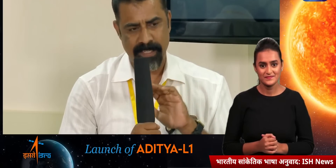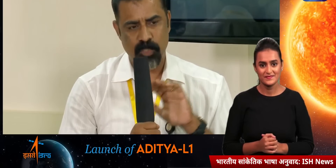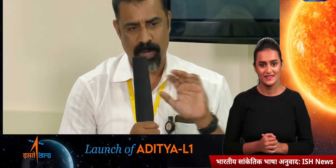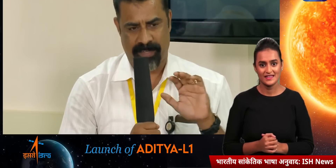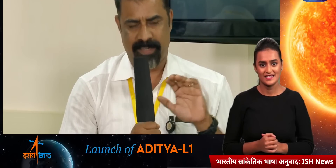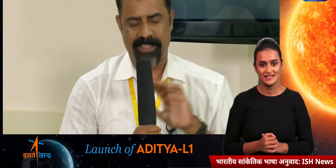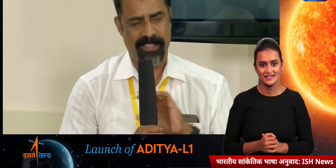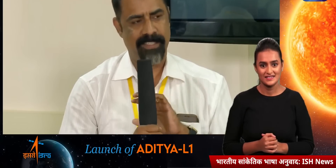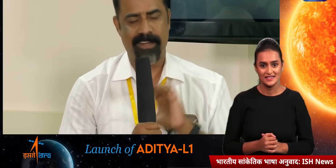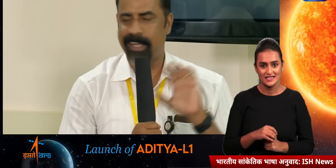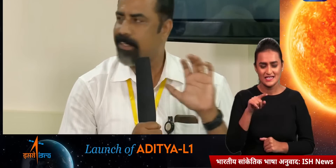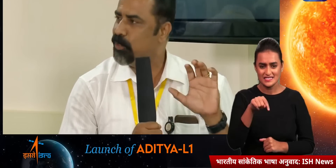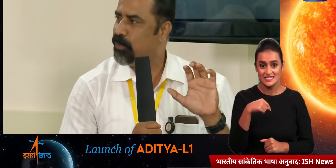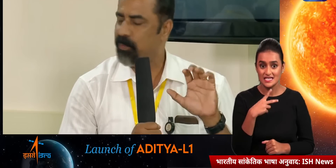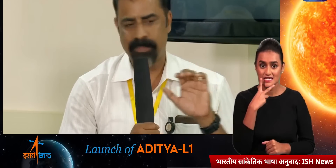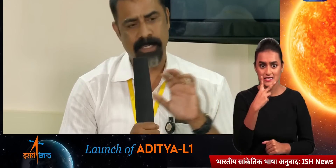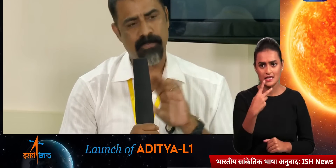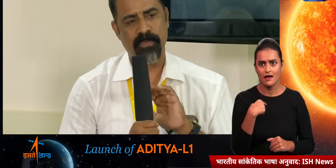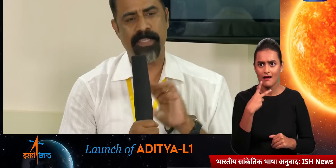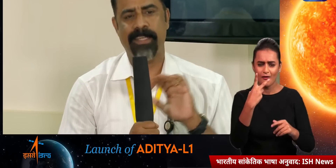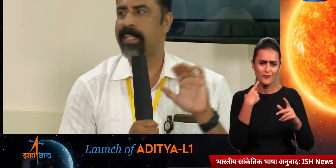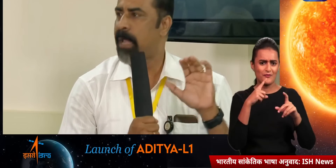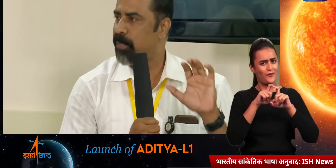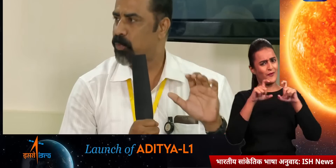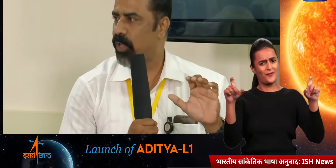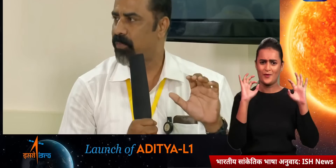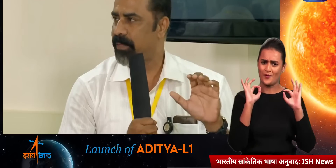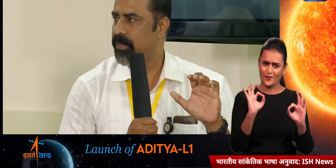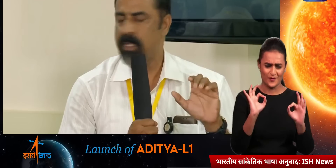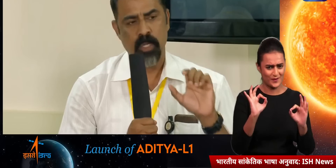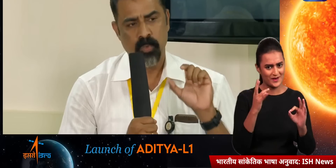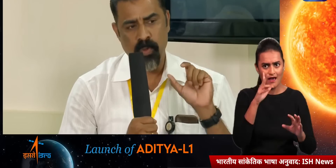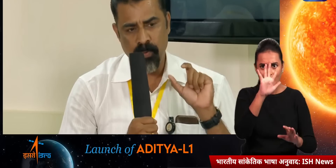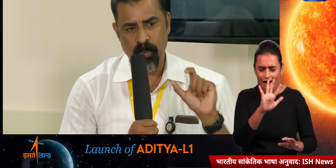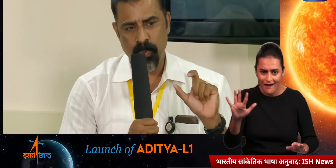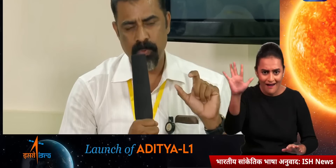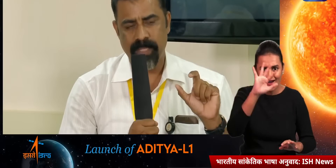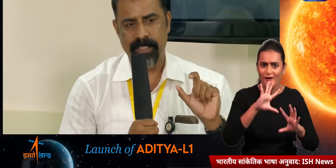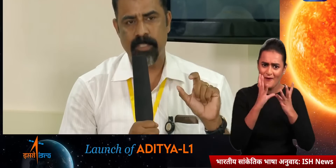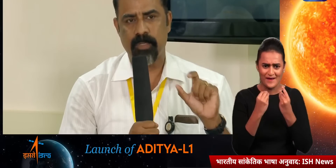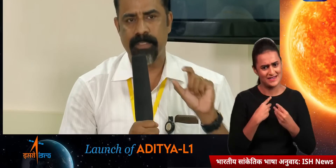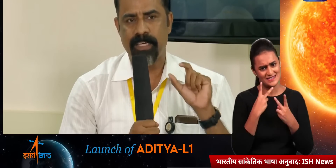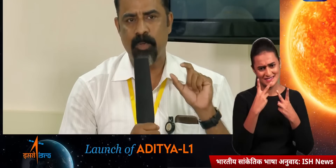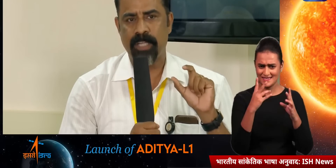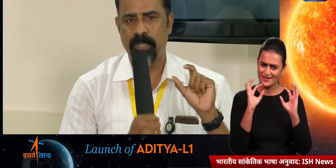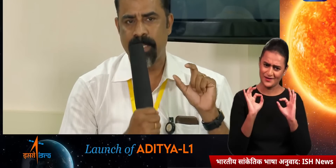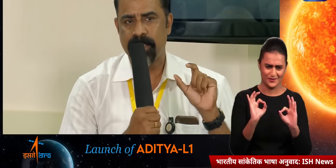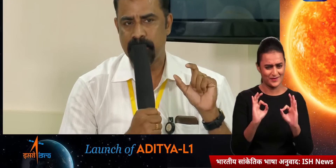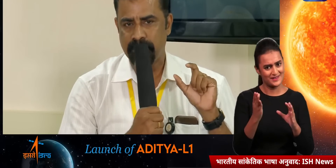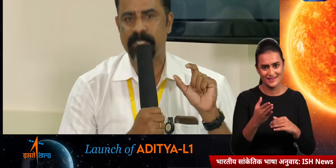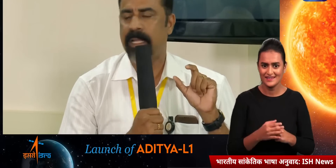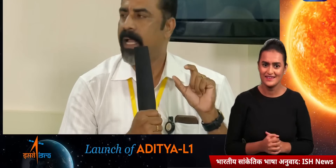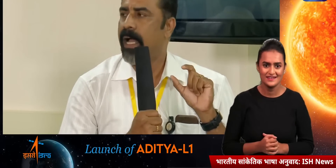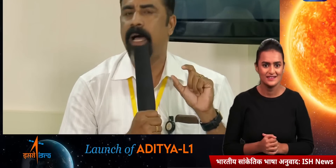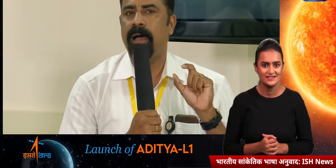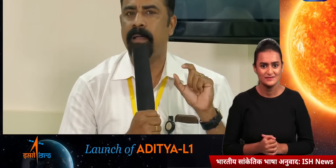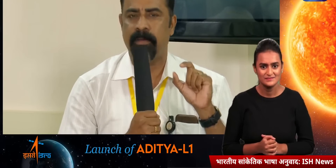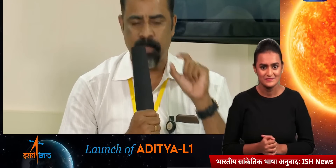the sun is quiet, like it is not aggressive, sun is what we are getting the ambient solar wind. So, if you look into that thing actually, that one actually